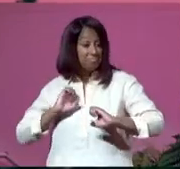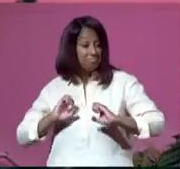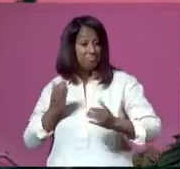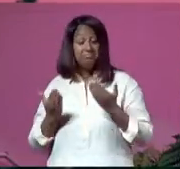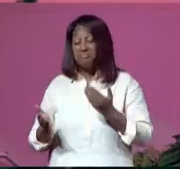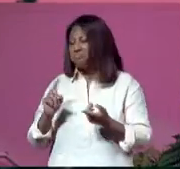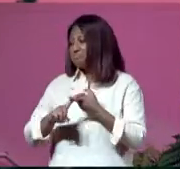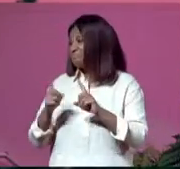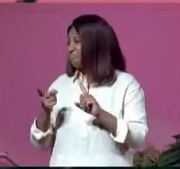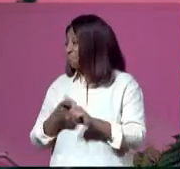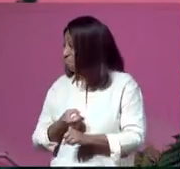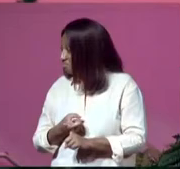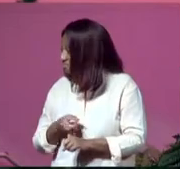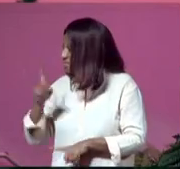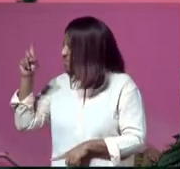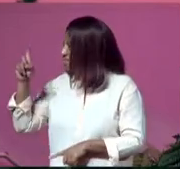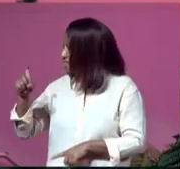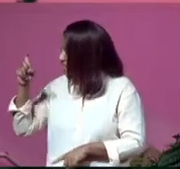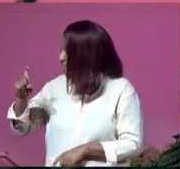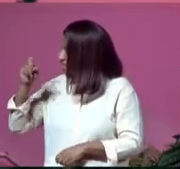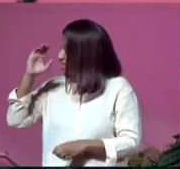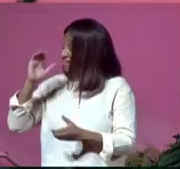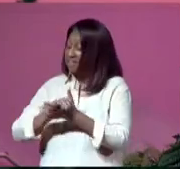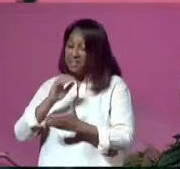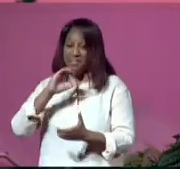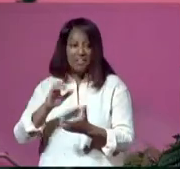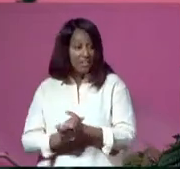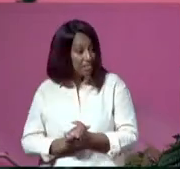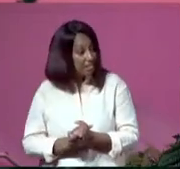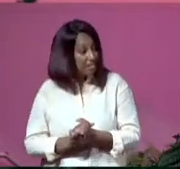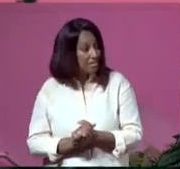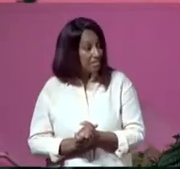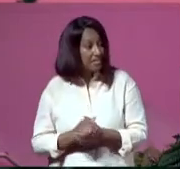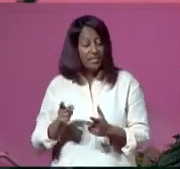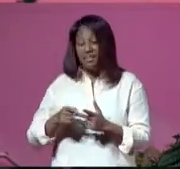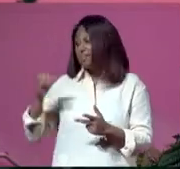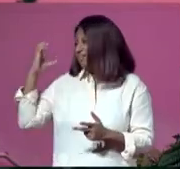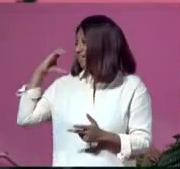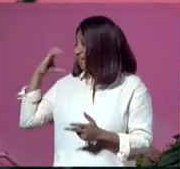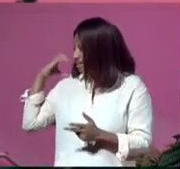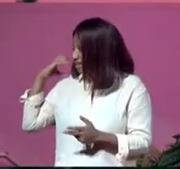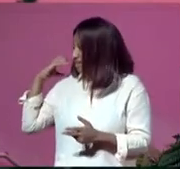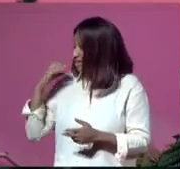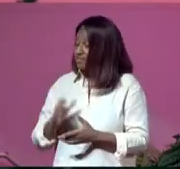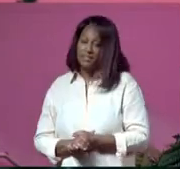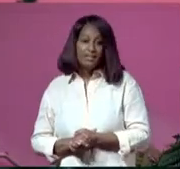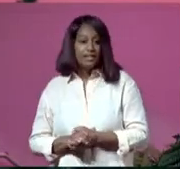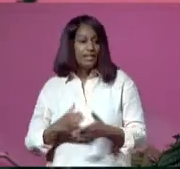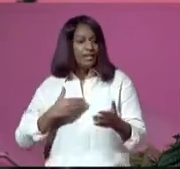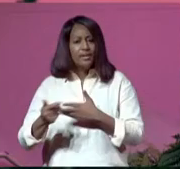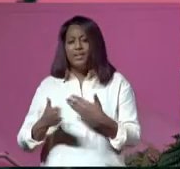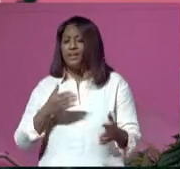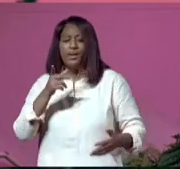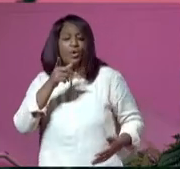friend, an ex-spouse, an ex-boss, a co-worker, boo, bae, whoever it might